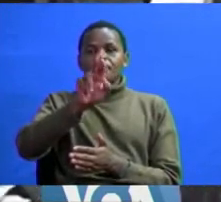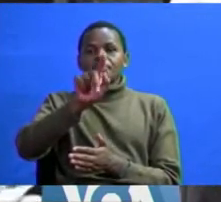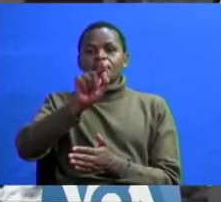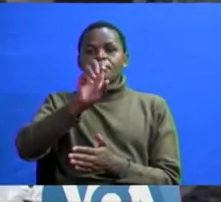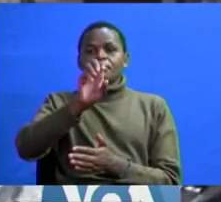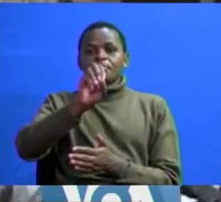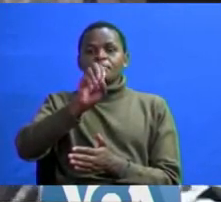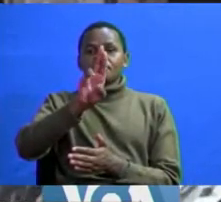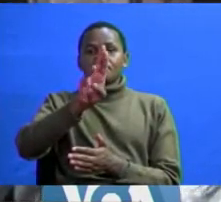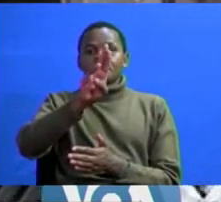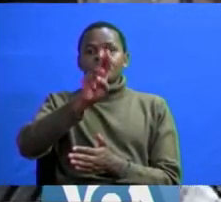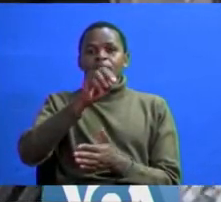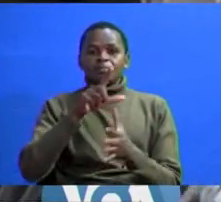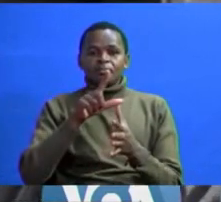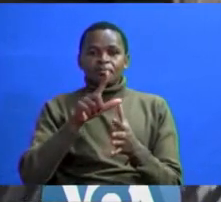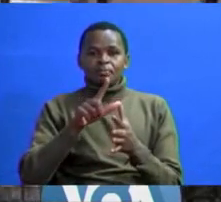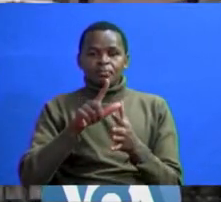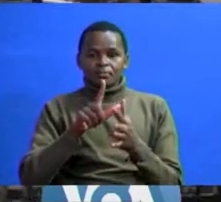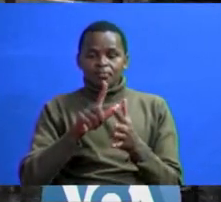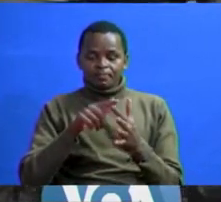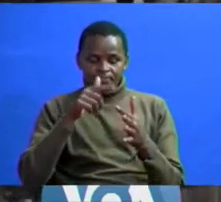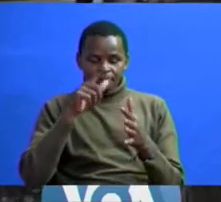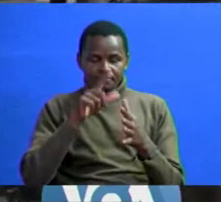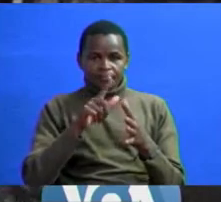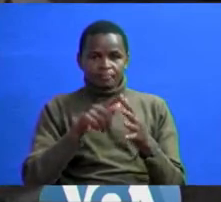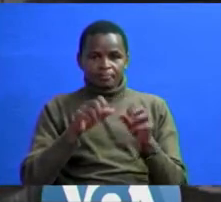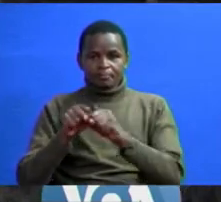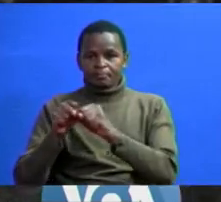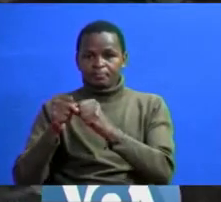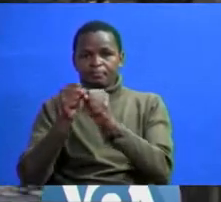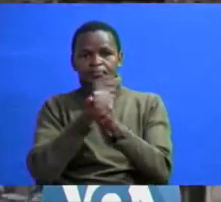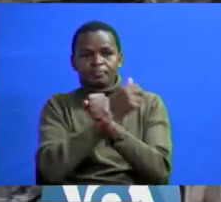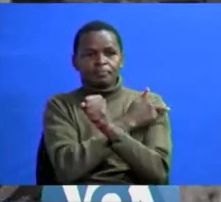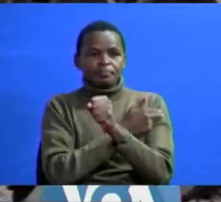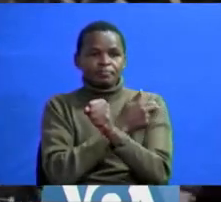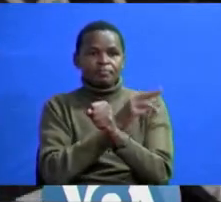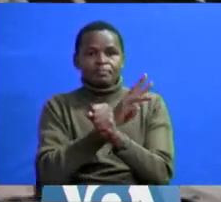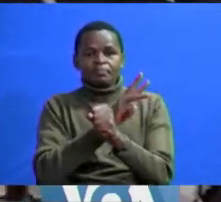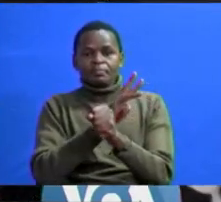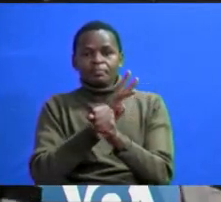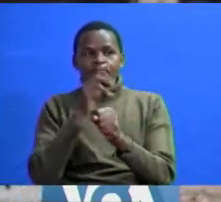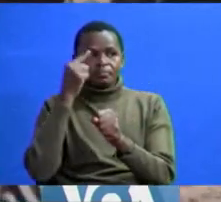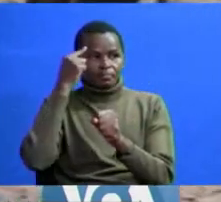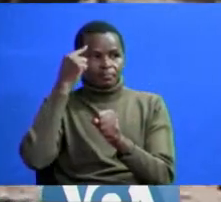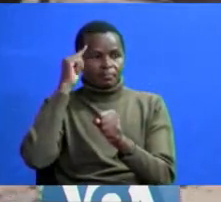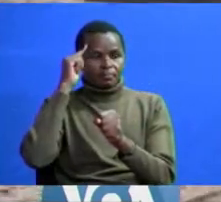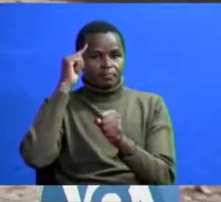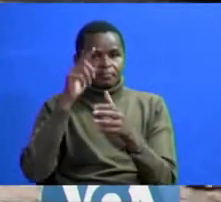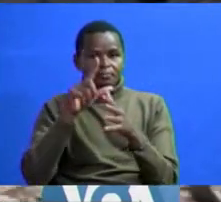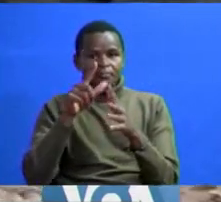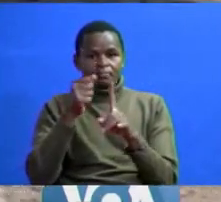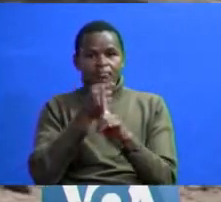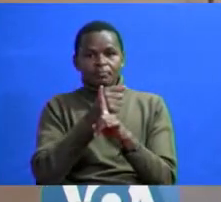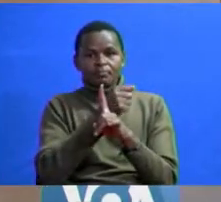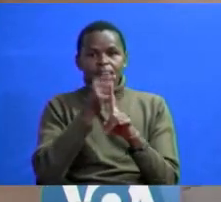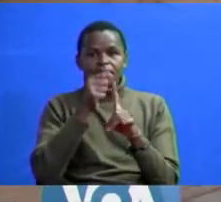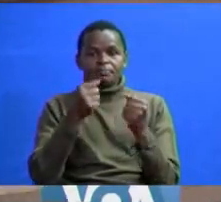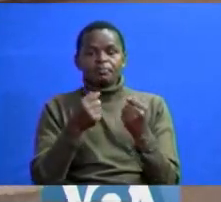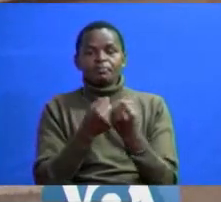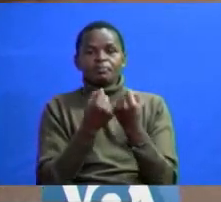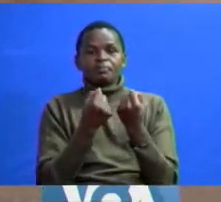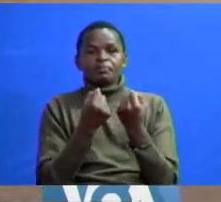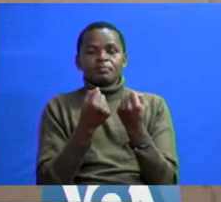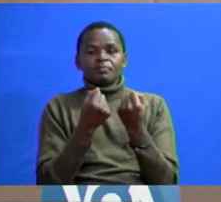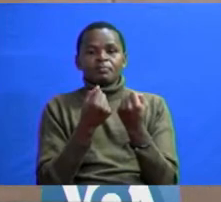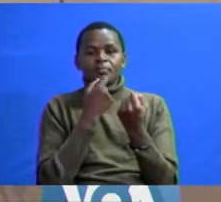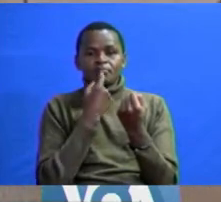in the city are said to have been severely damaged, along with hospitals in West Darfur, where much fighting has taken place.